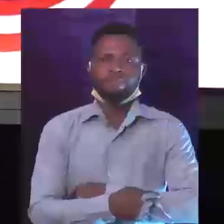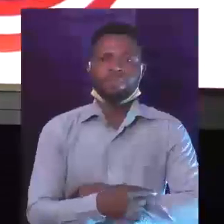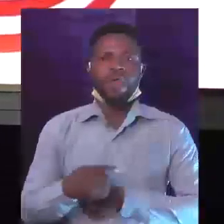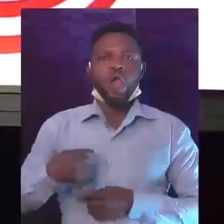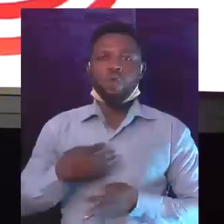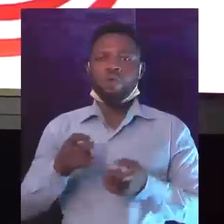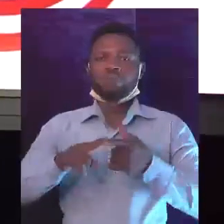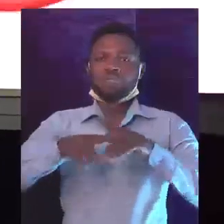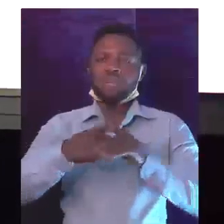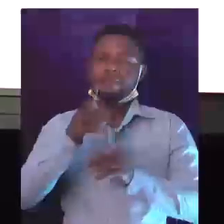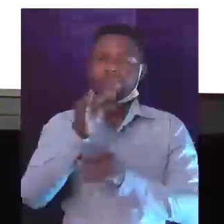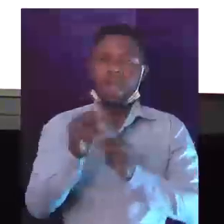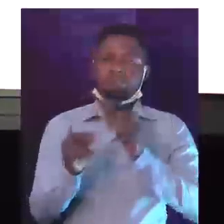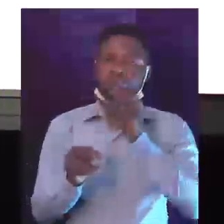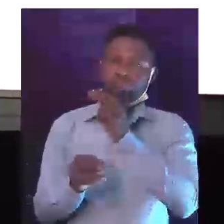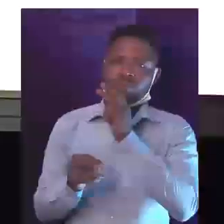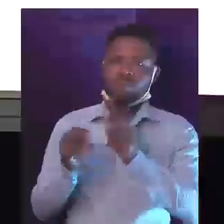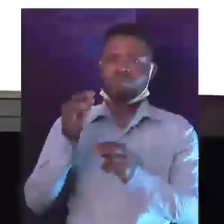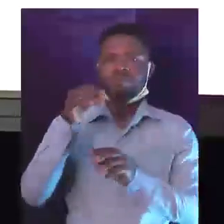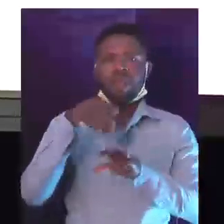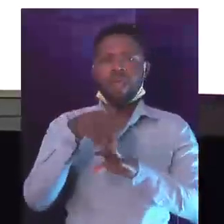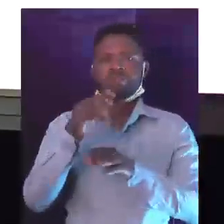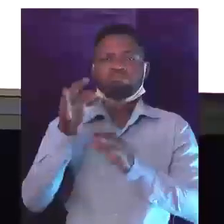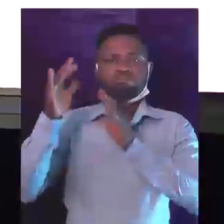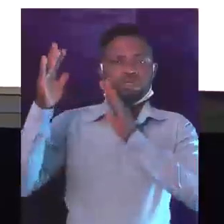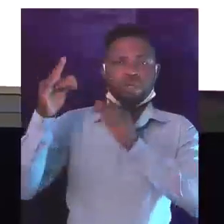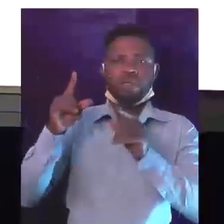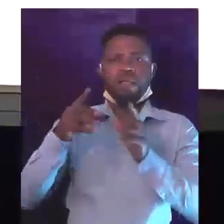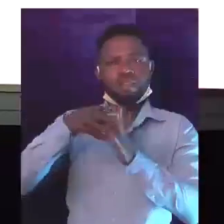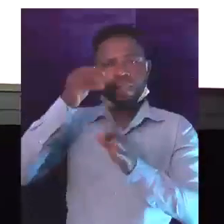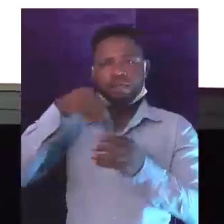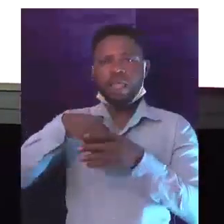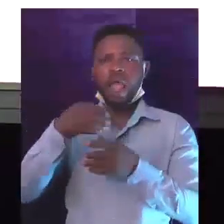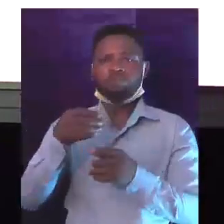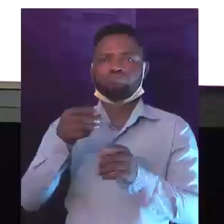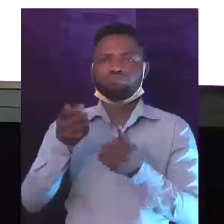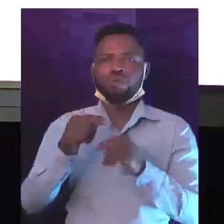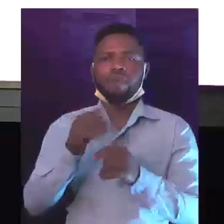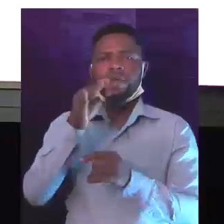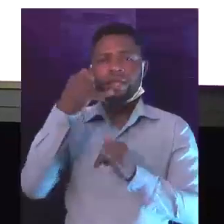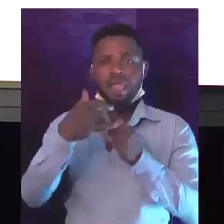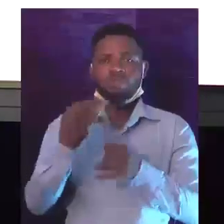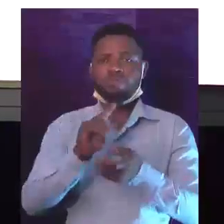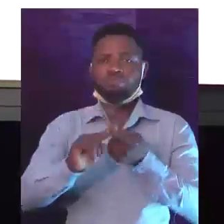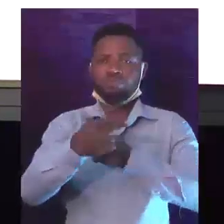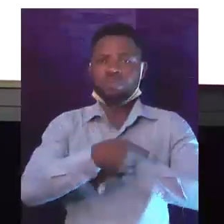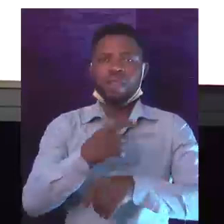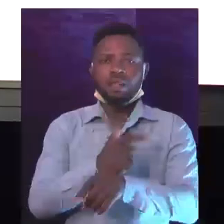we begin by looking at the expected learning outcomes. By the end of this lesson, you should be able to